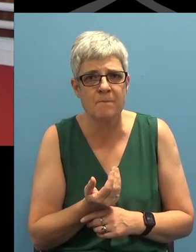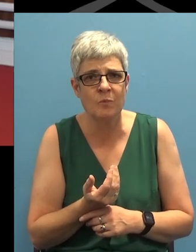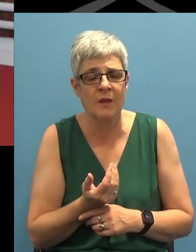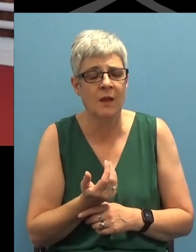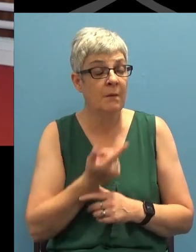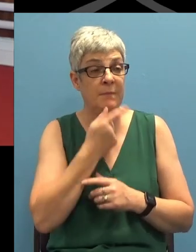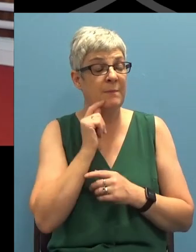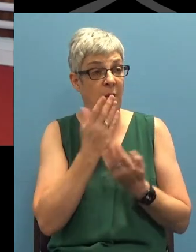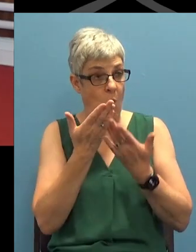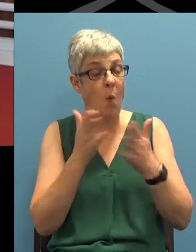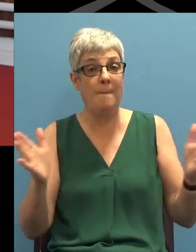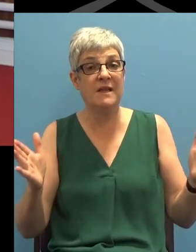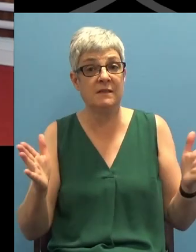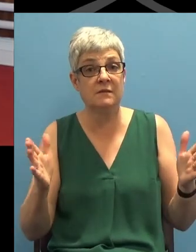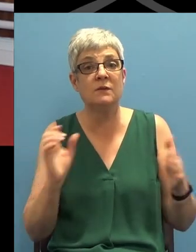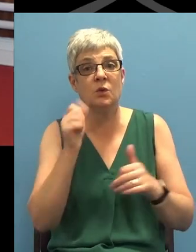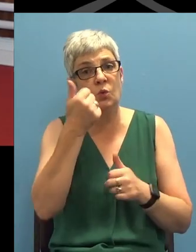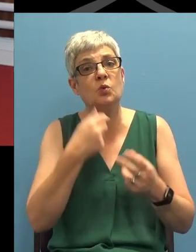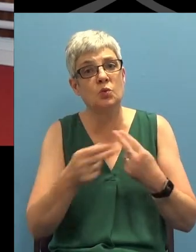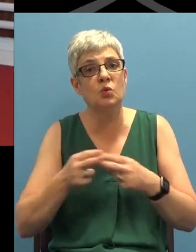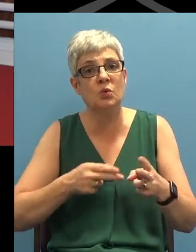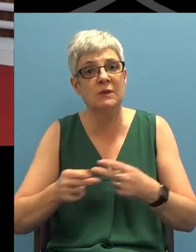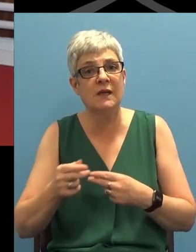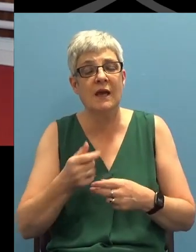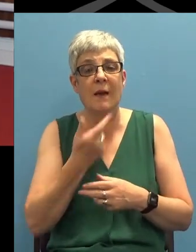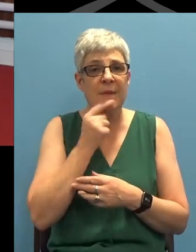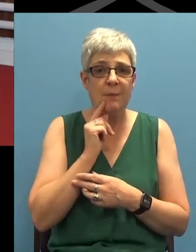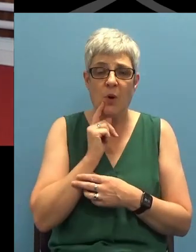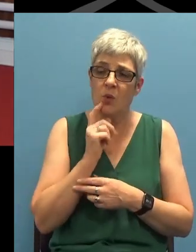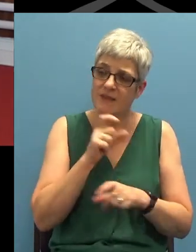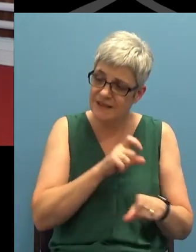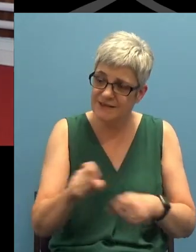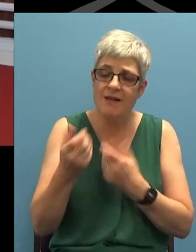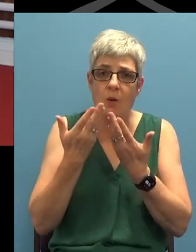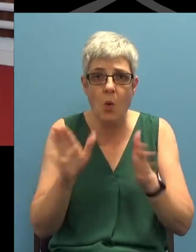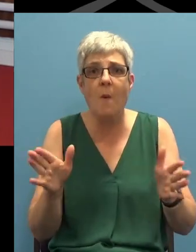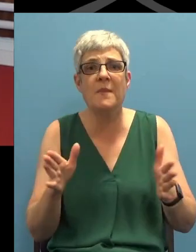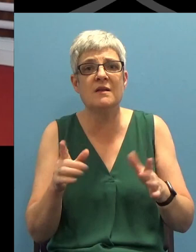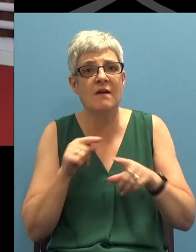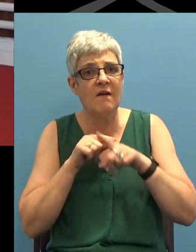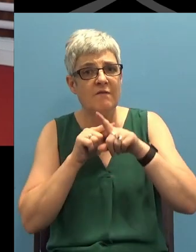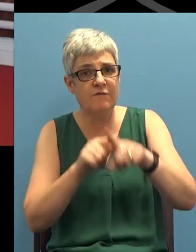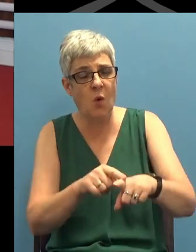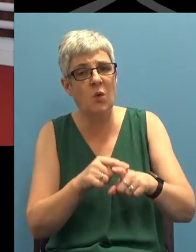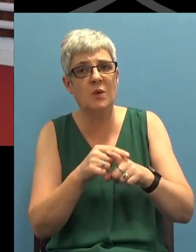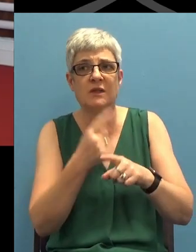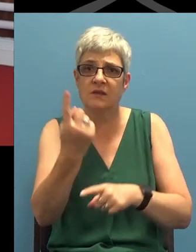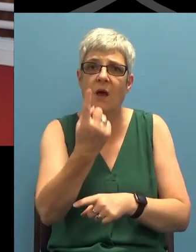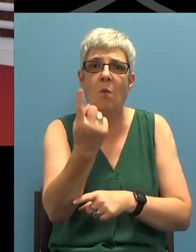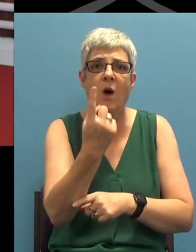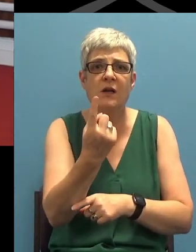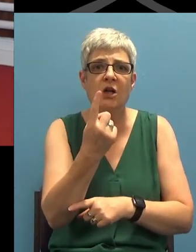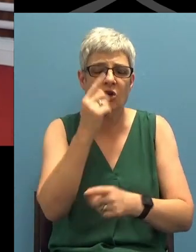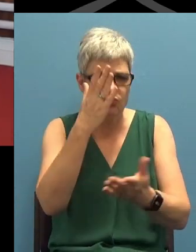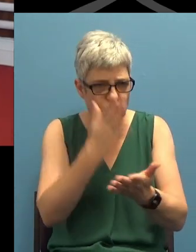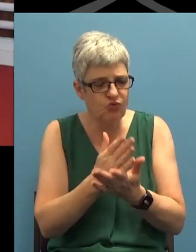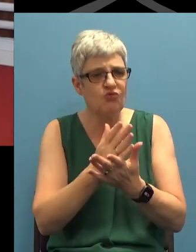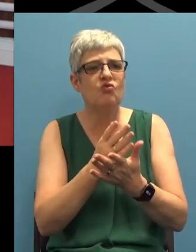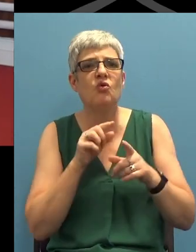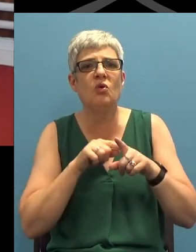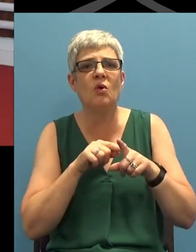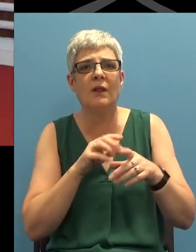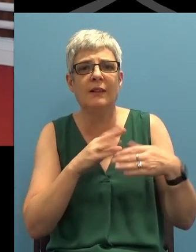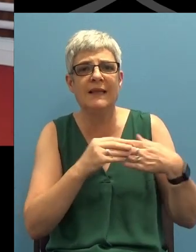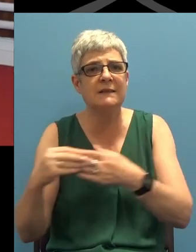People were still open to the good news. People were still be open to following one who was a true leader. People